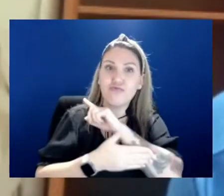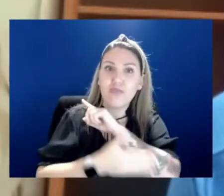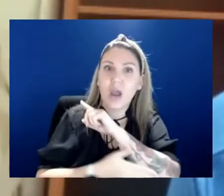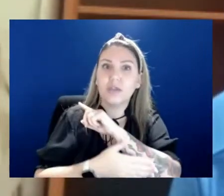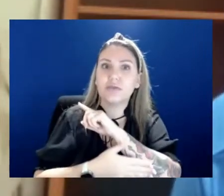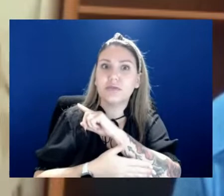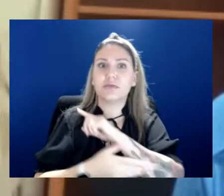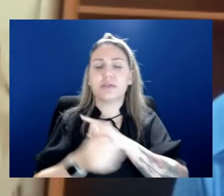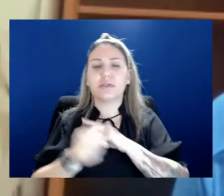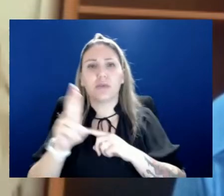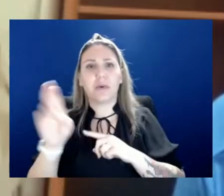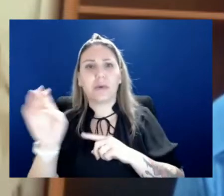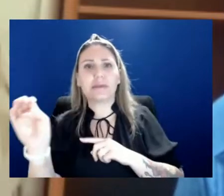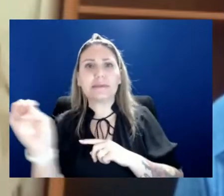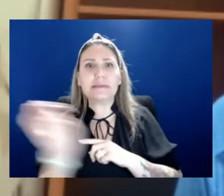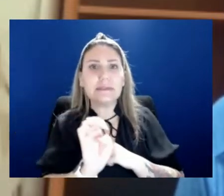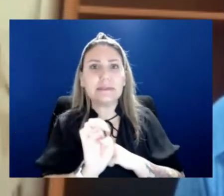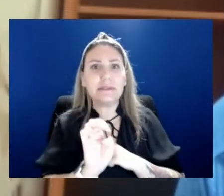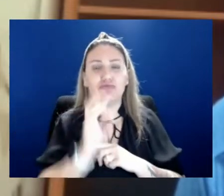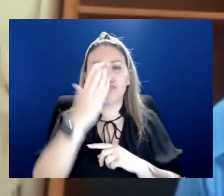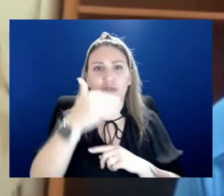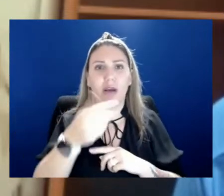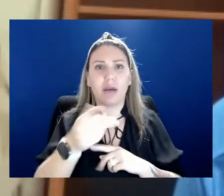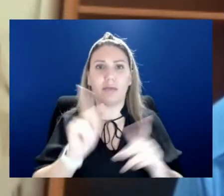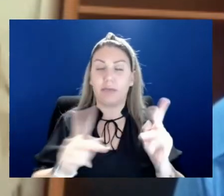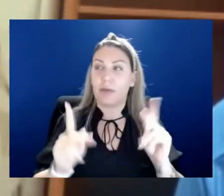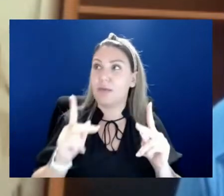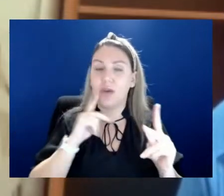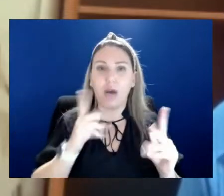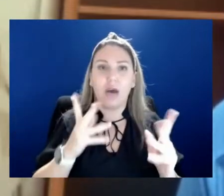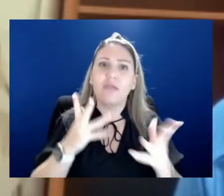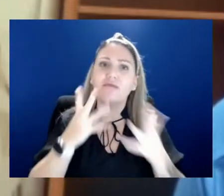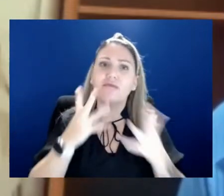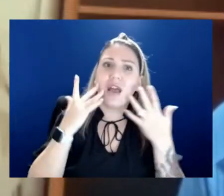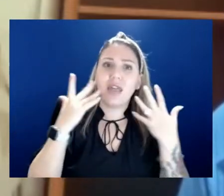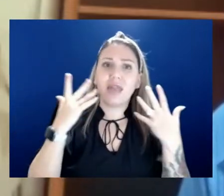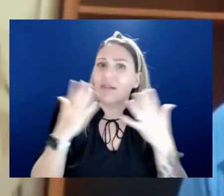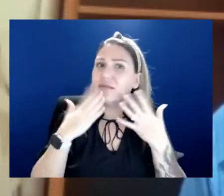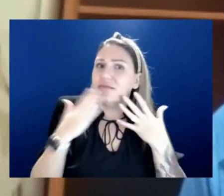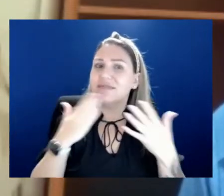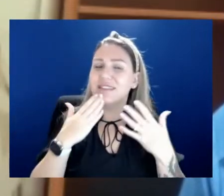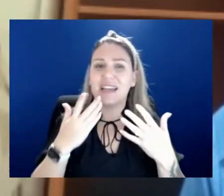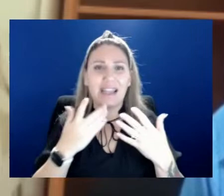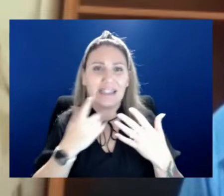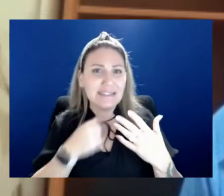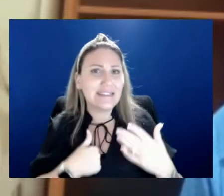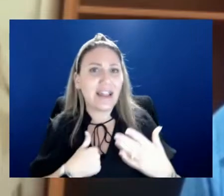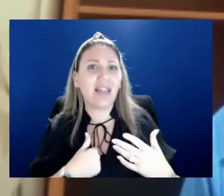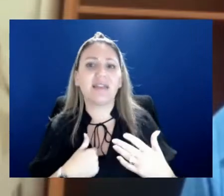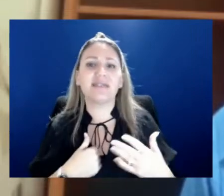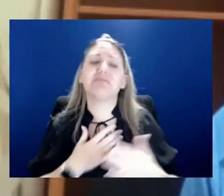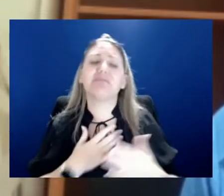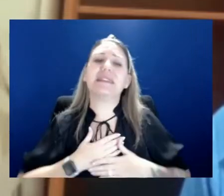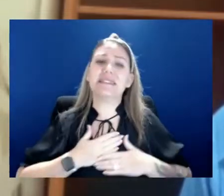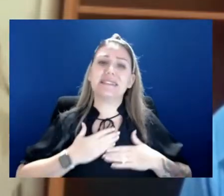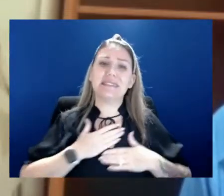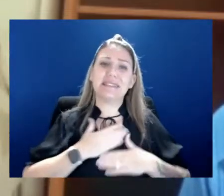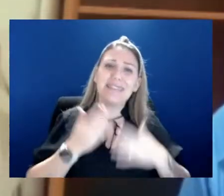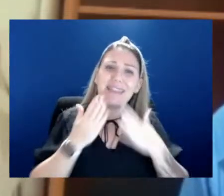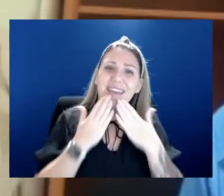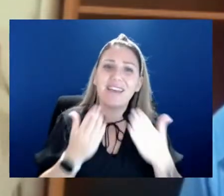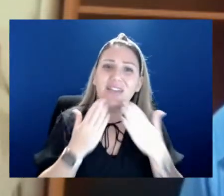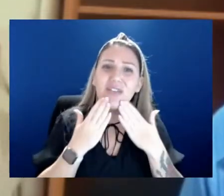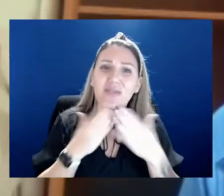the fighting is going on. So people are just so friendly, and they tell us all the time, please, thank you,